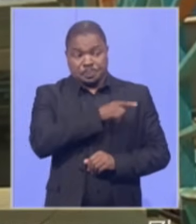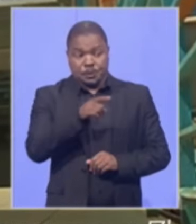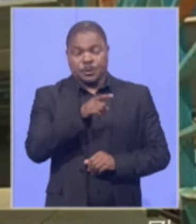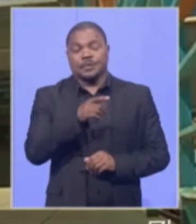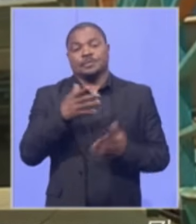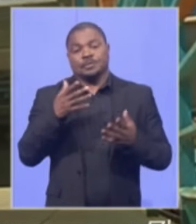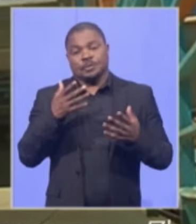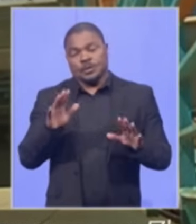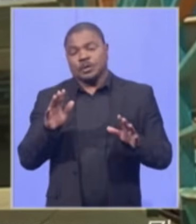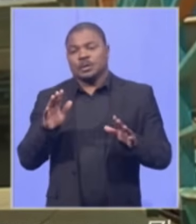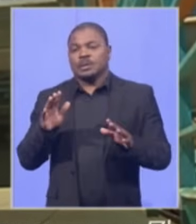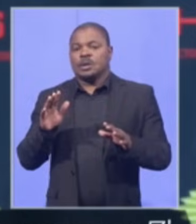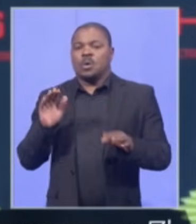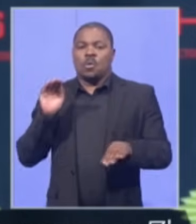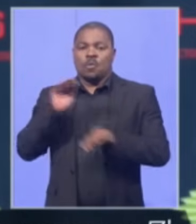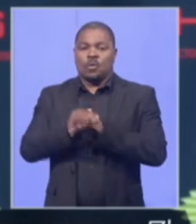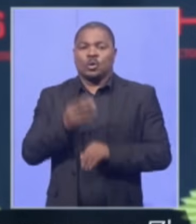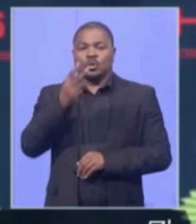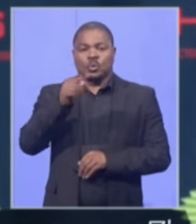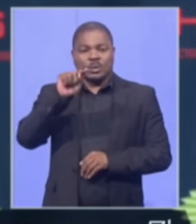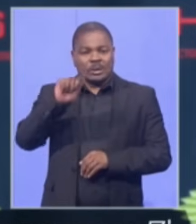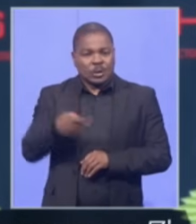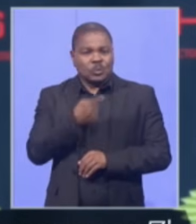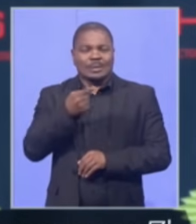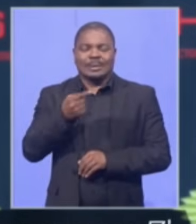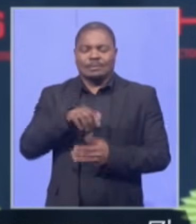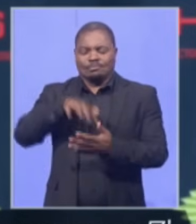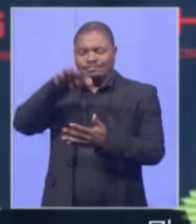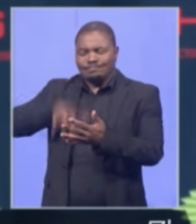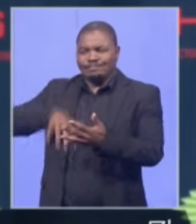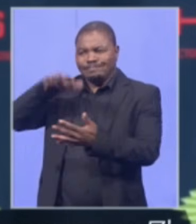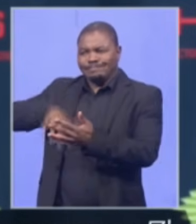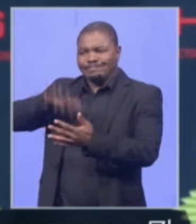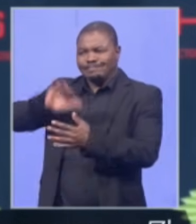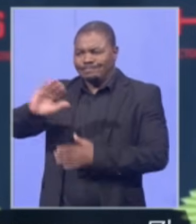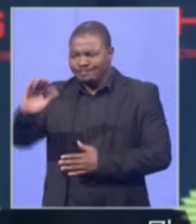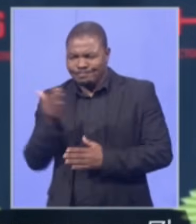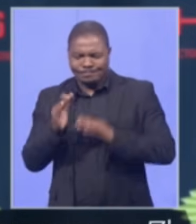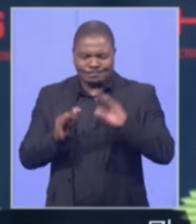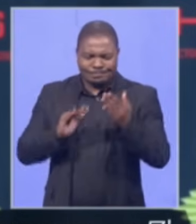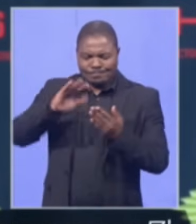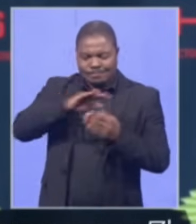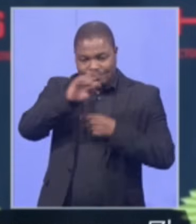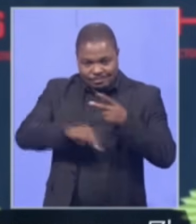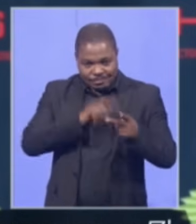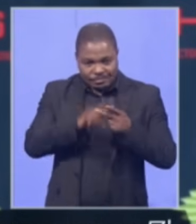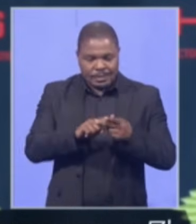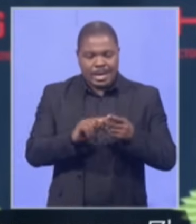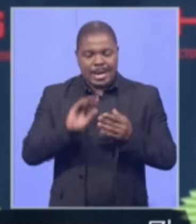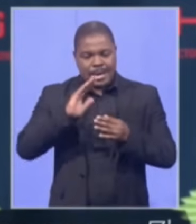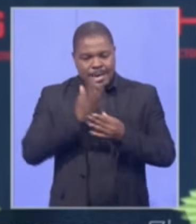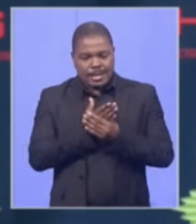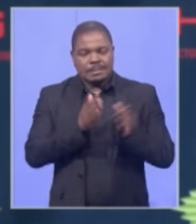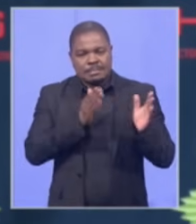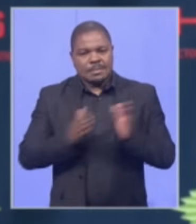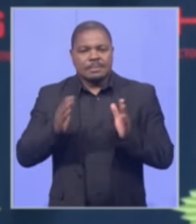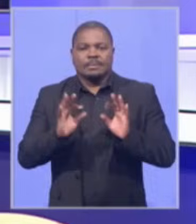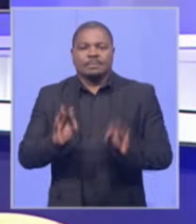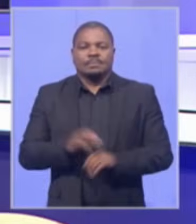record more than 2,000 statements to prepare case dockets.